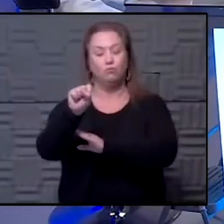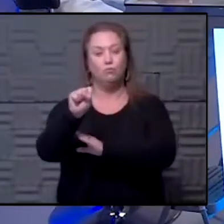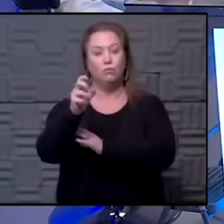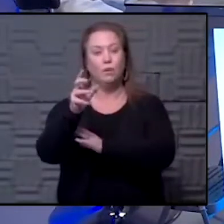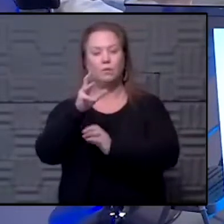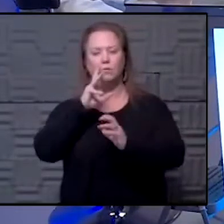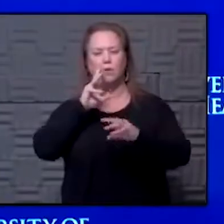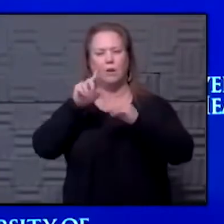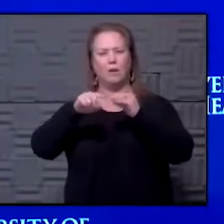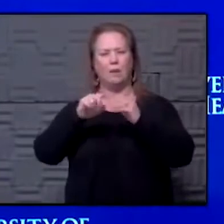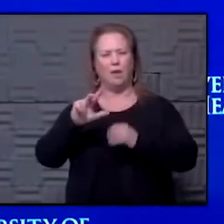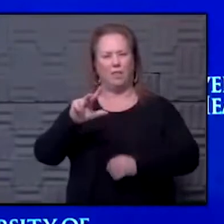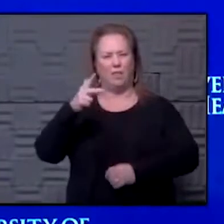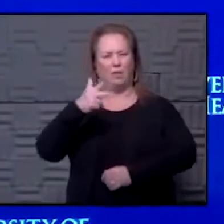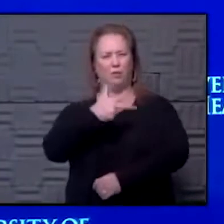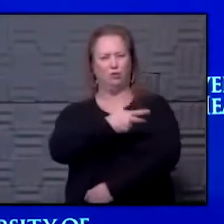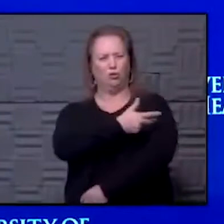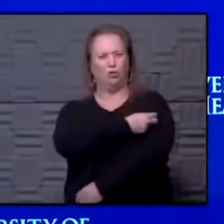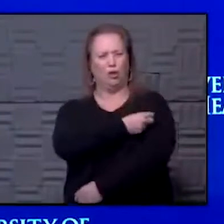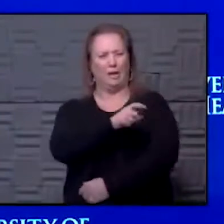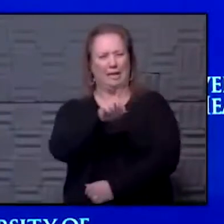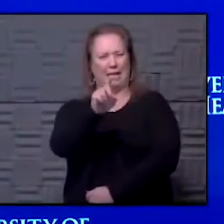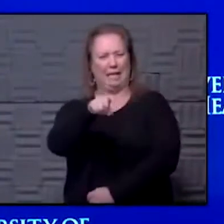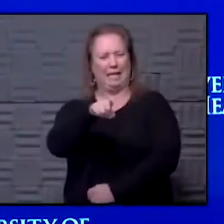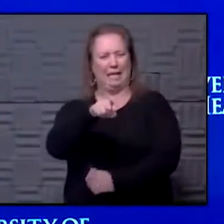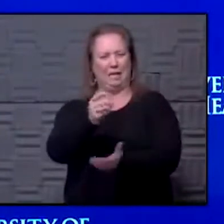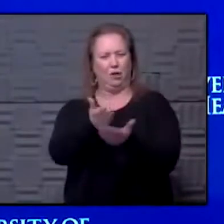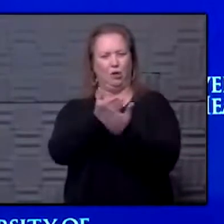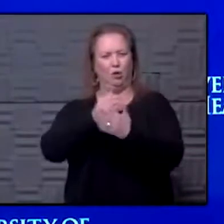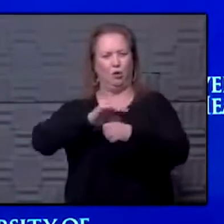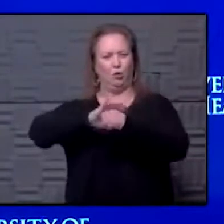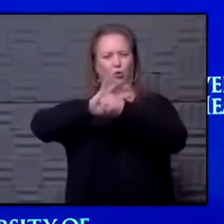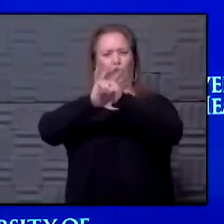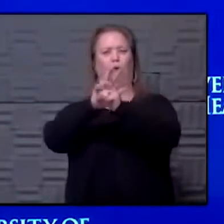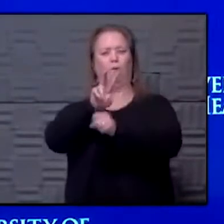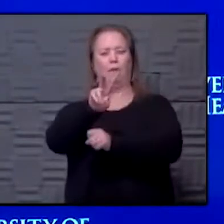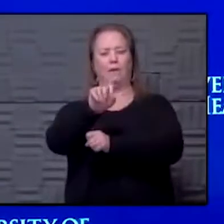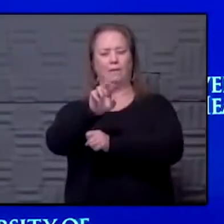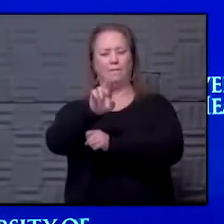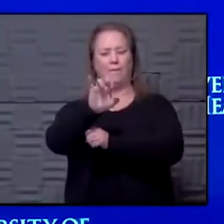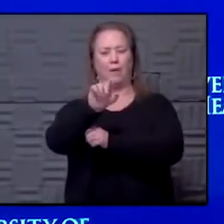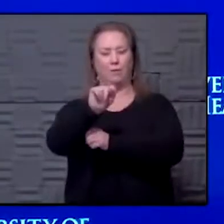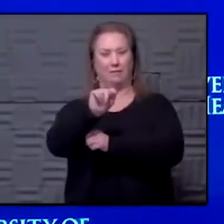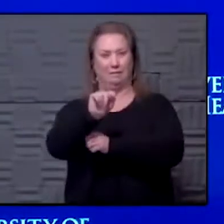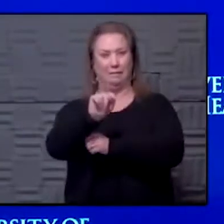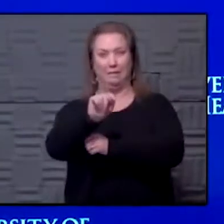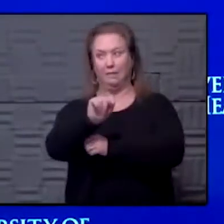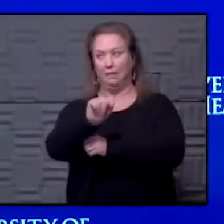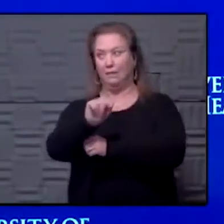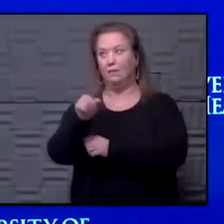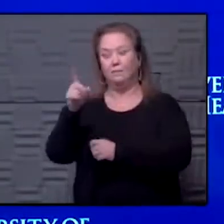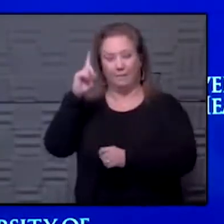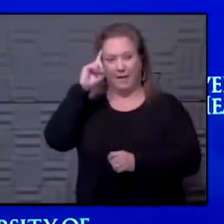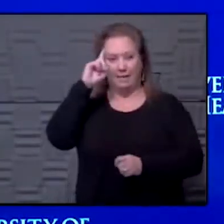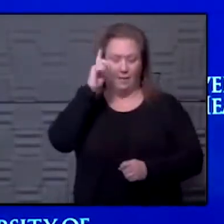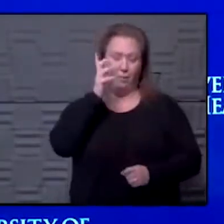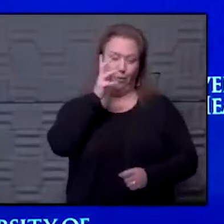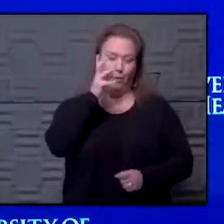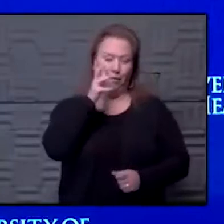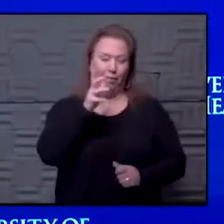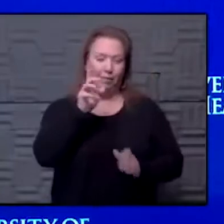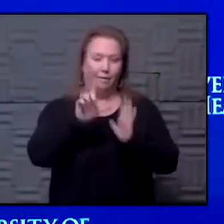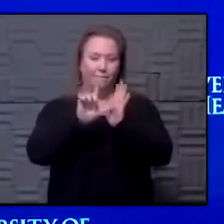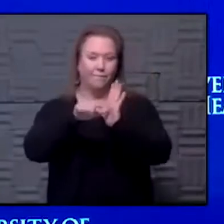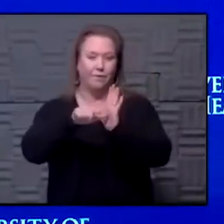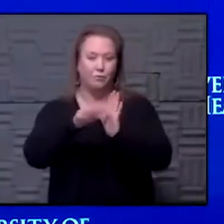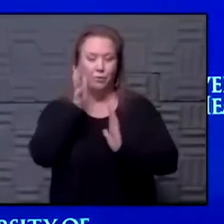they're talking about a 3rd shot may be needed to combat new coronavirus variants. What do you think? Yeah, I actually think that's probably going to come to pass. And I think what will